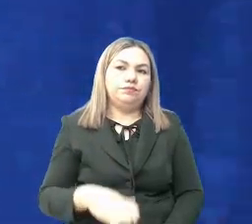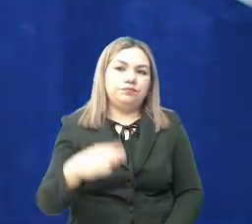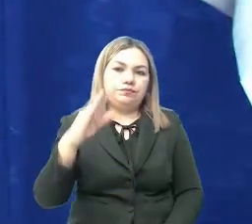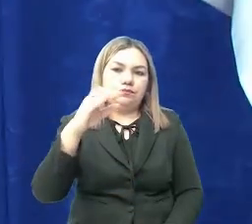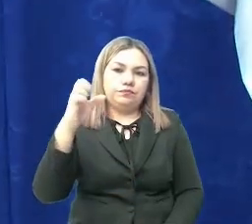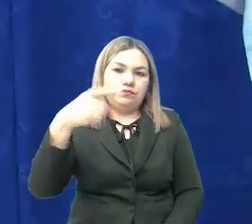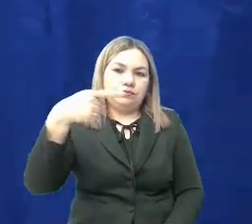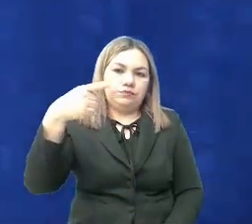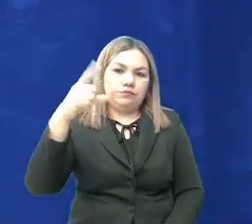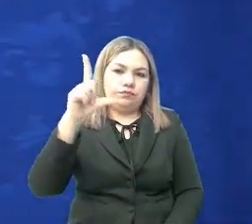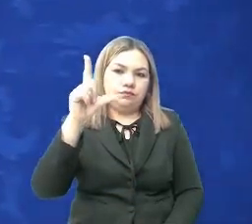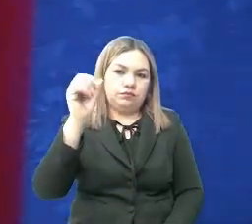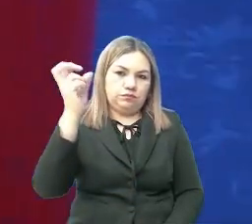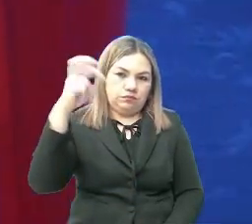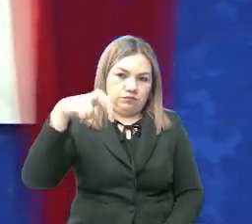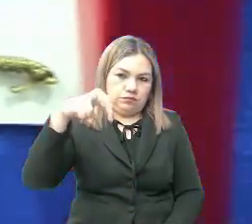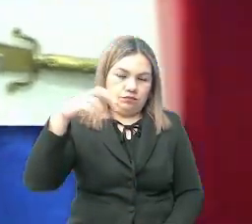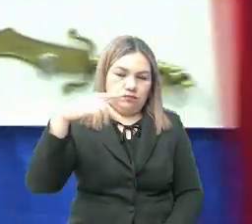Eglon